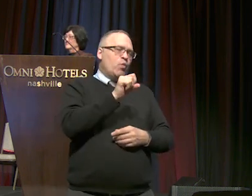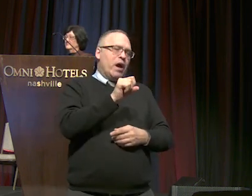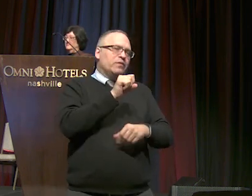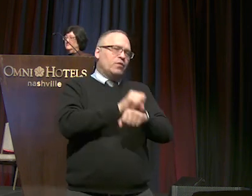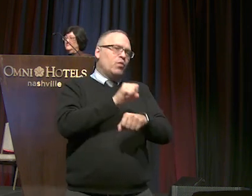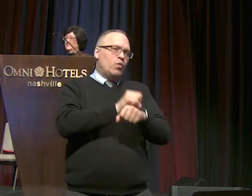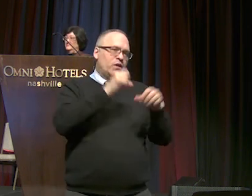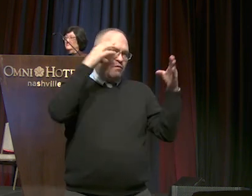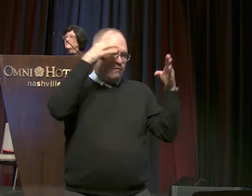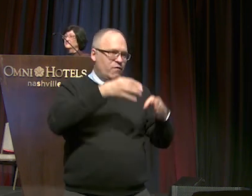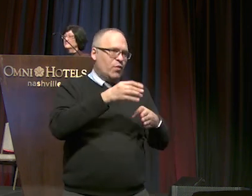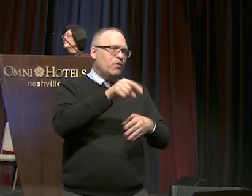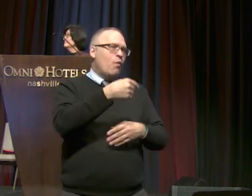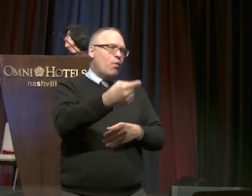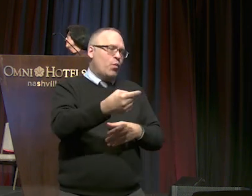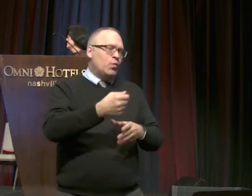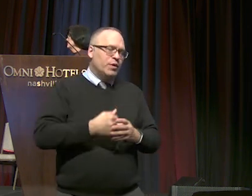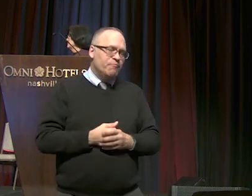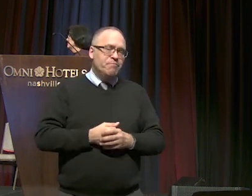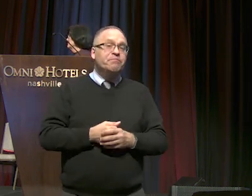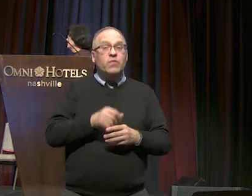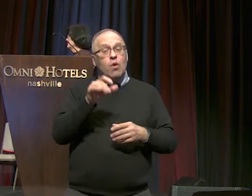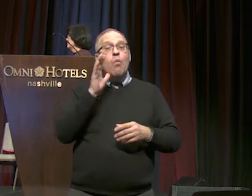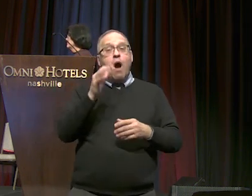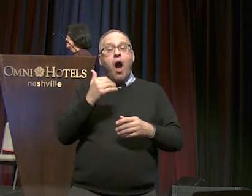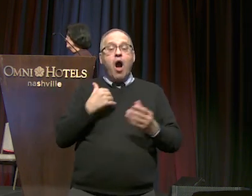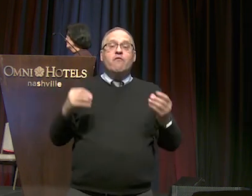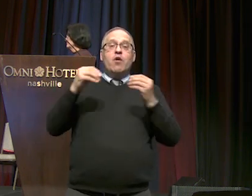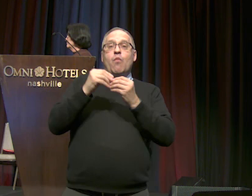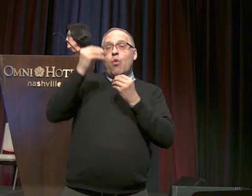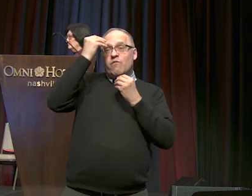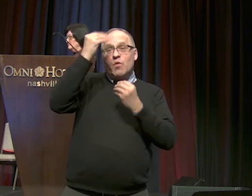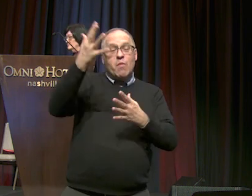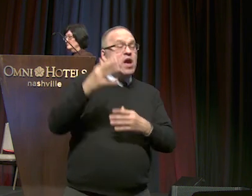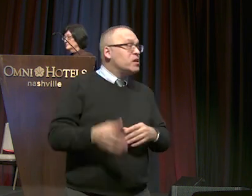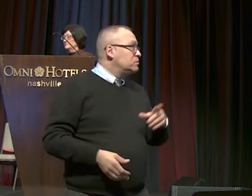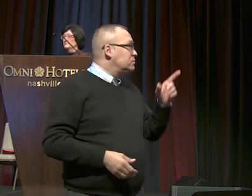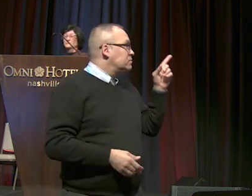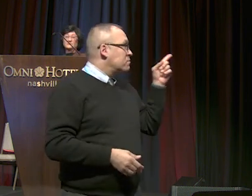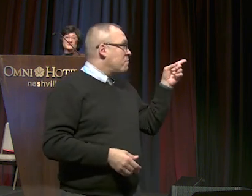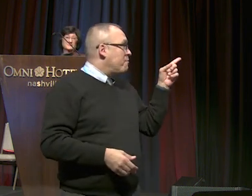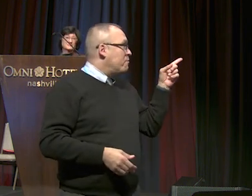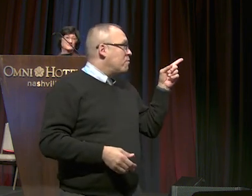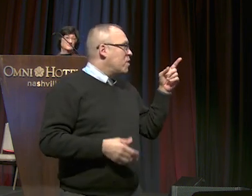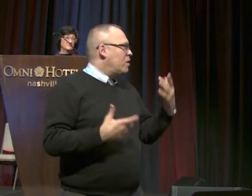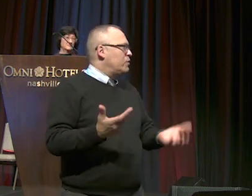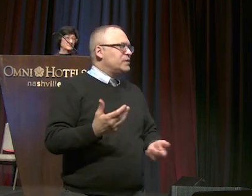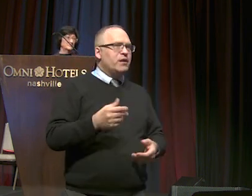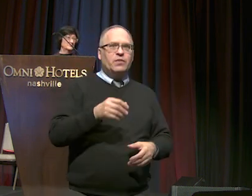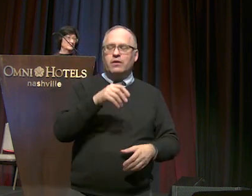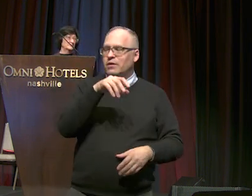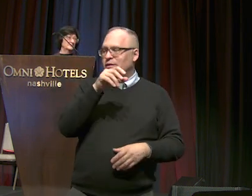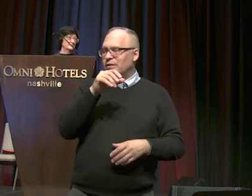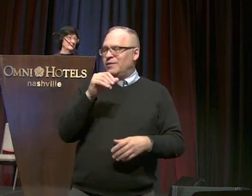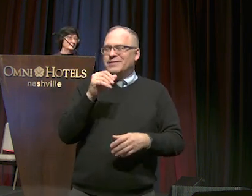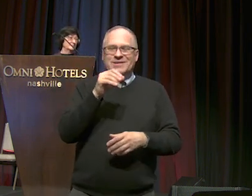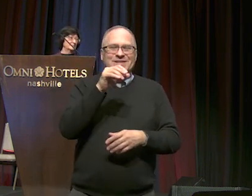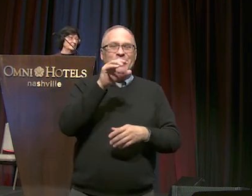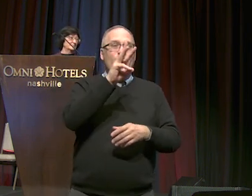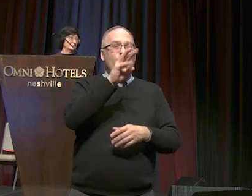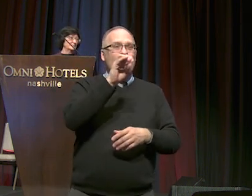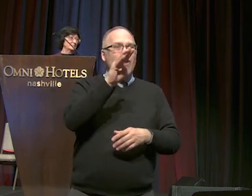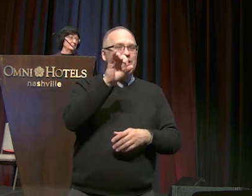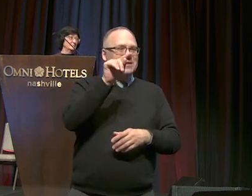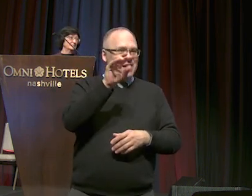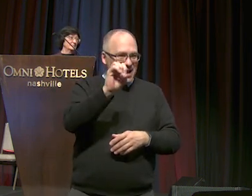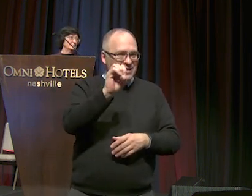available at this URL, the bit.ly USRC legislation. You will also find it